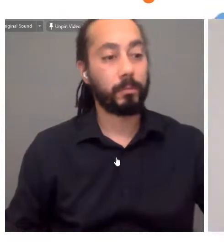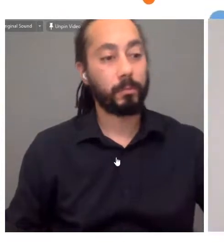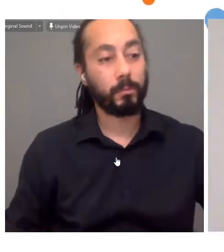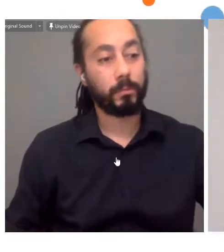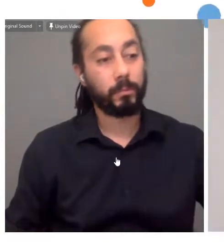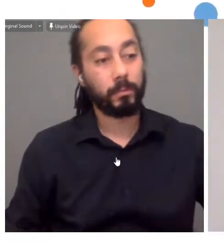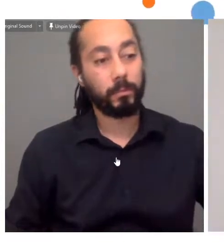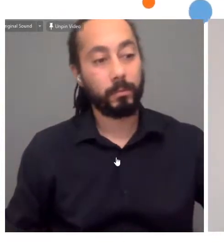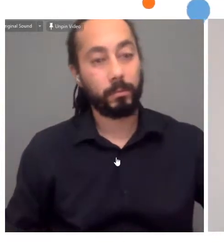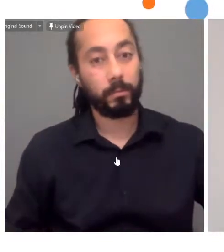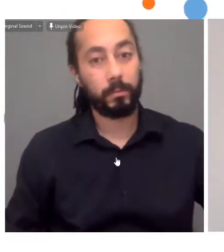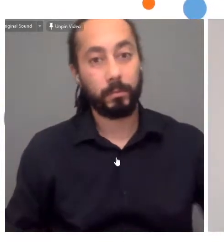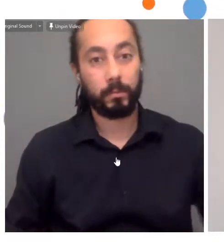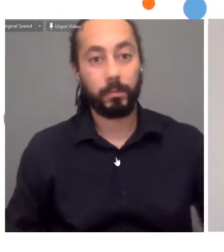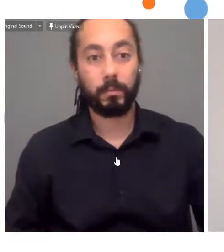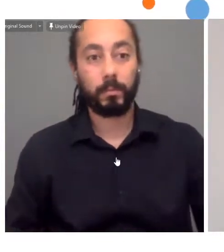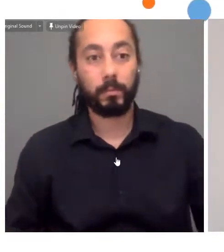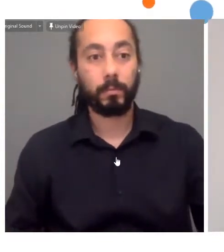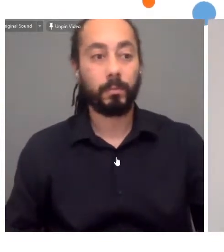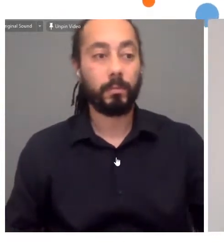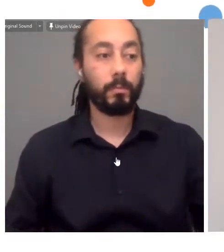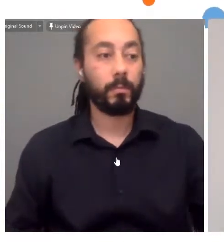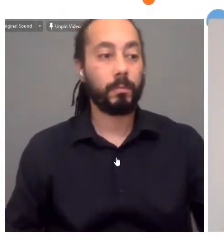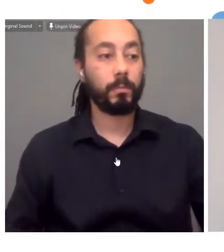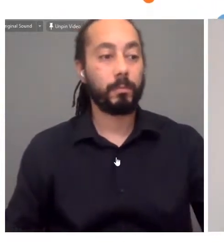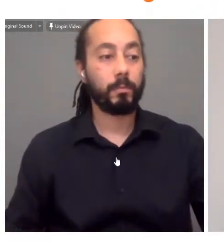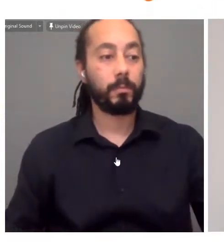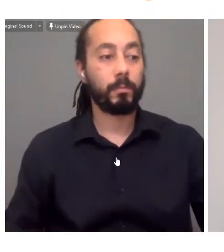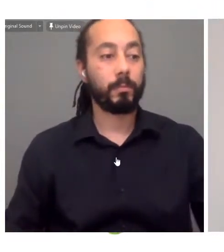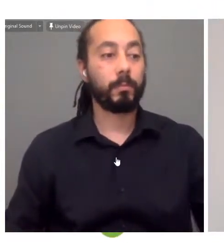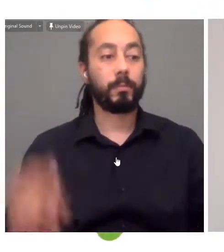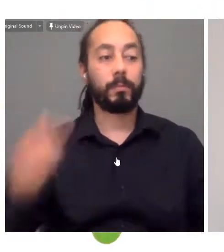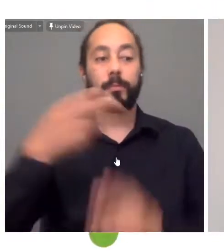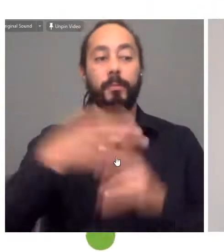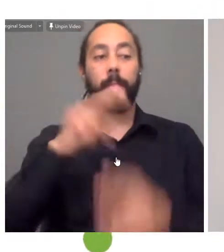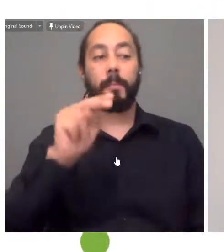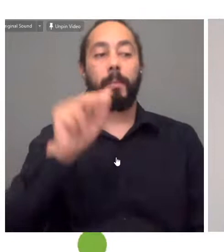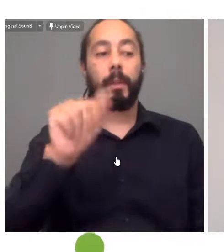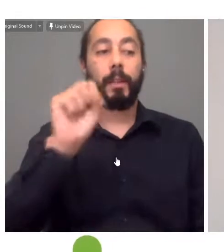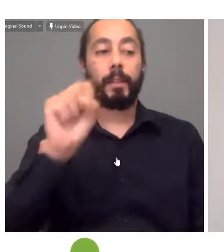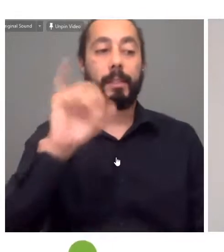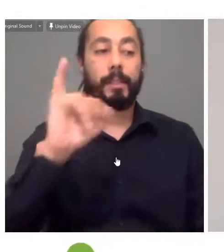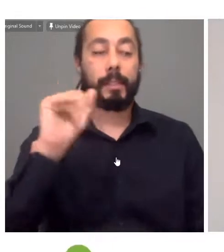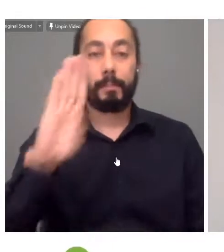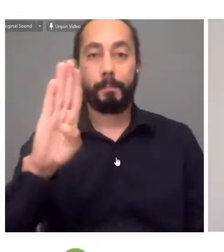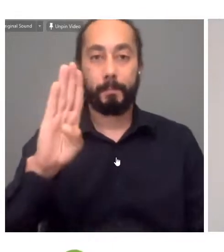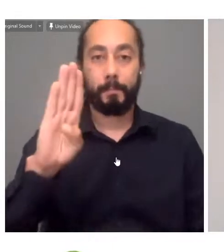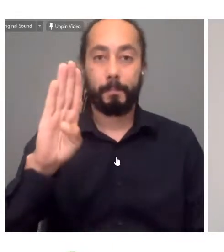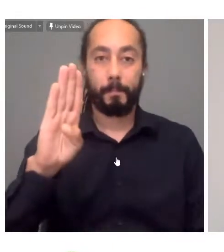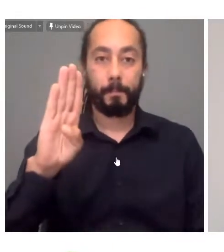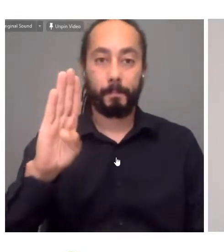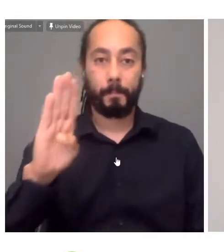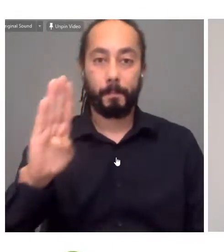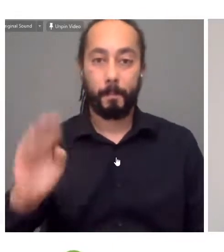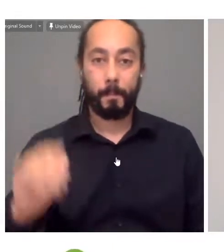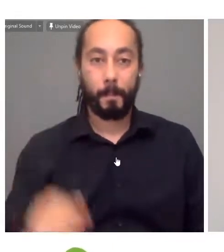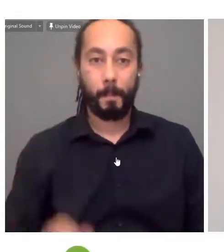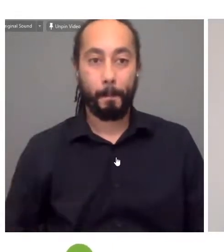Oui, bonjour à tous. C'est Nassib El-Husseini des 7 voies de la main à Montréal, dans le comté du